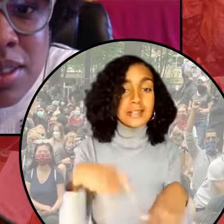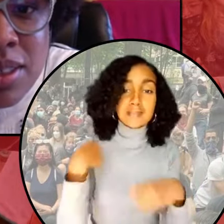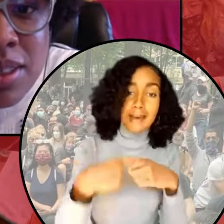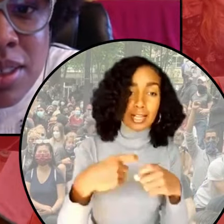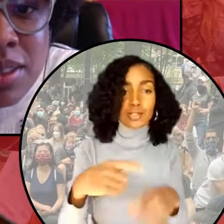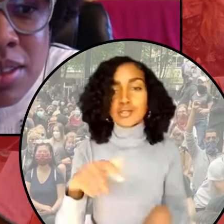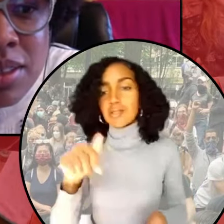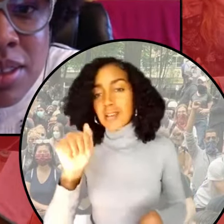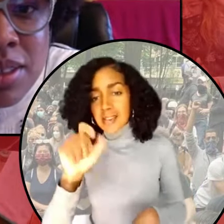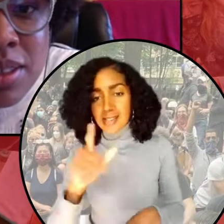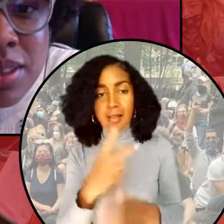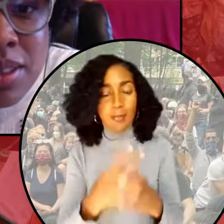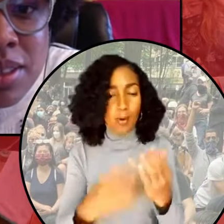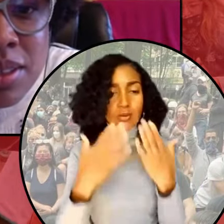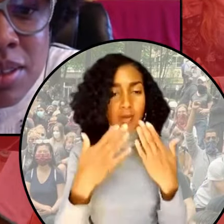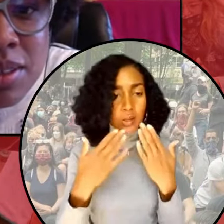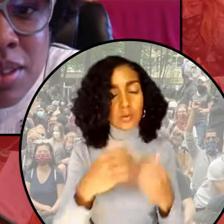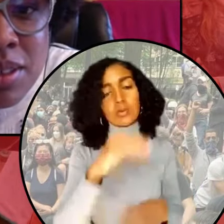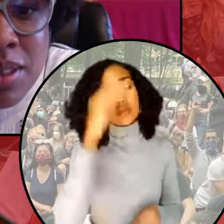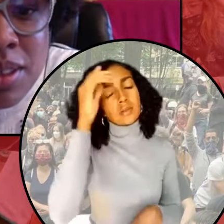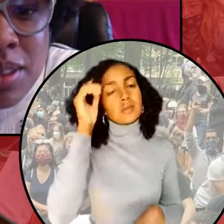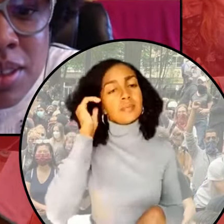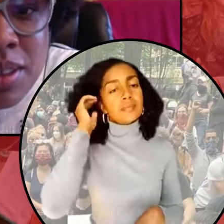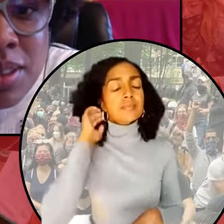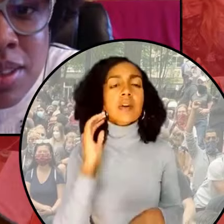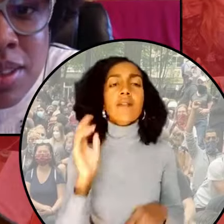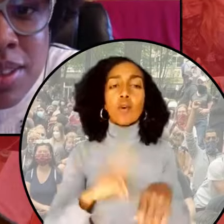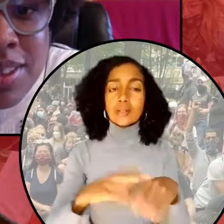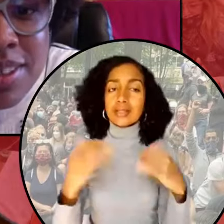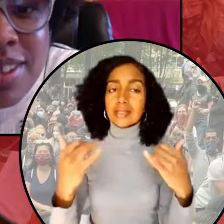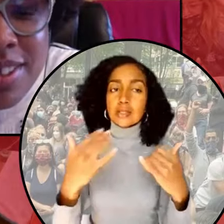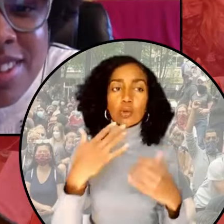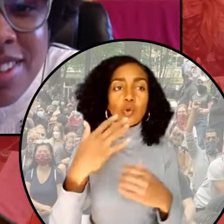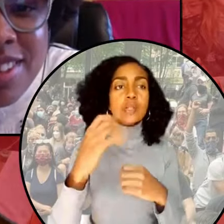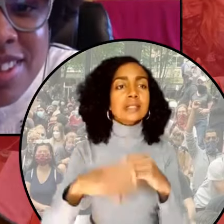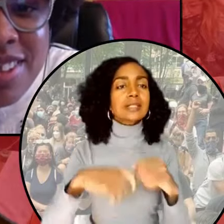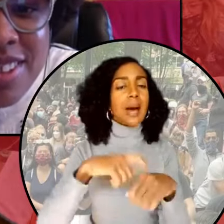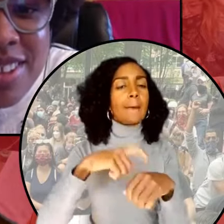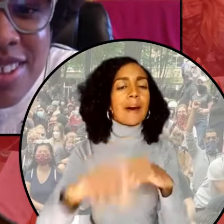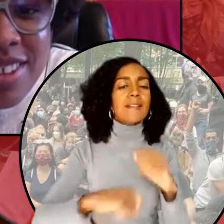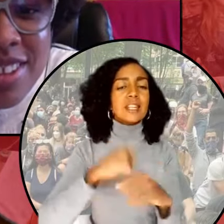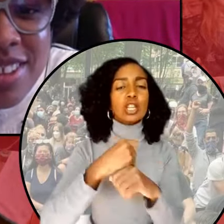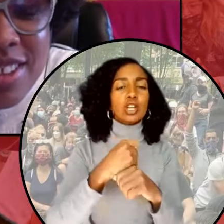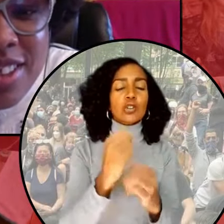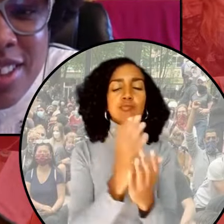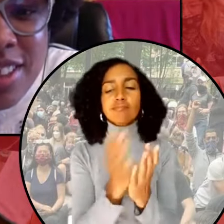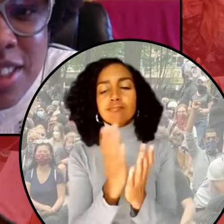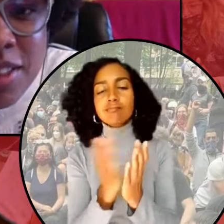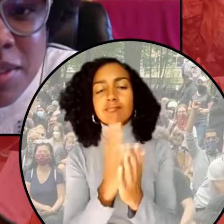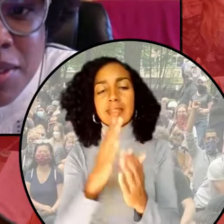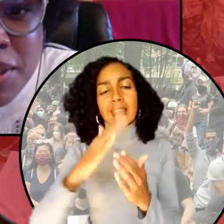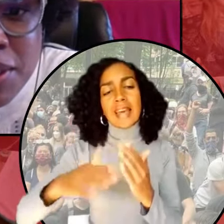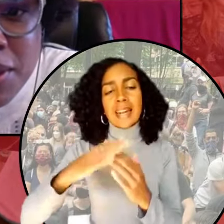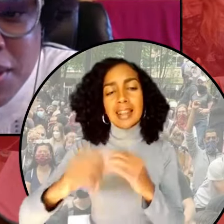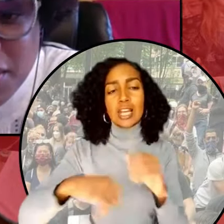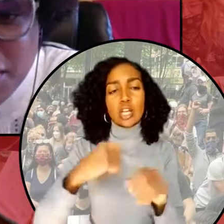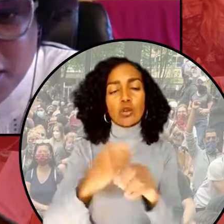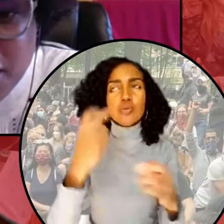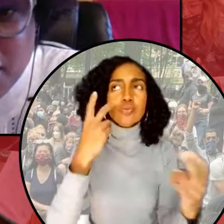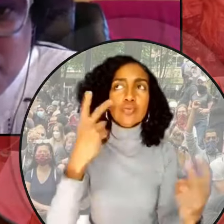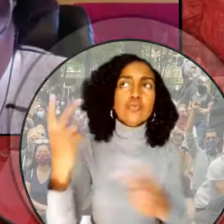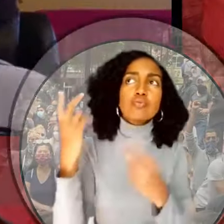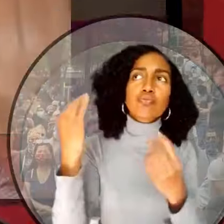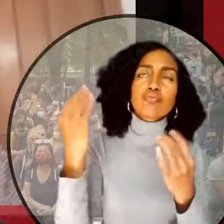Of course, I think this is a good time of year, the end of the year, to reflect on what's gone wrong, what's gone